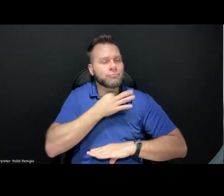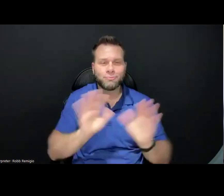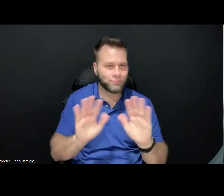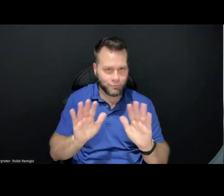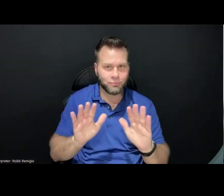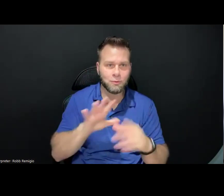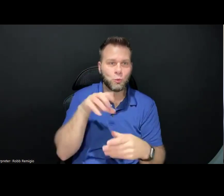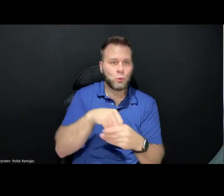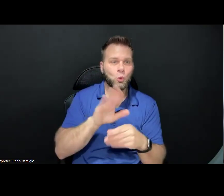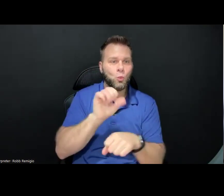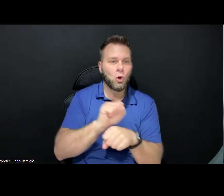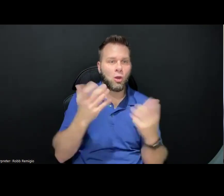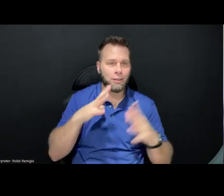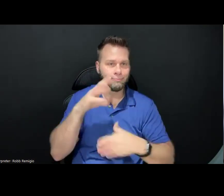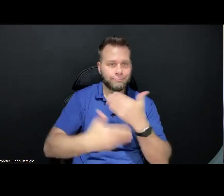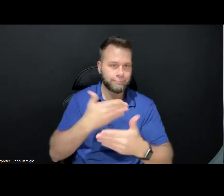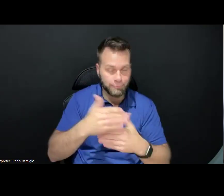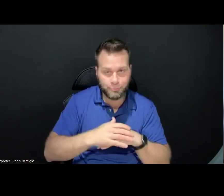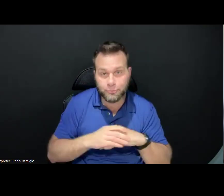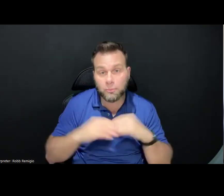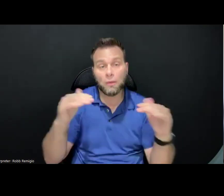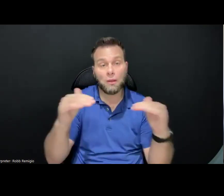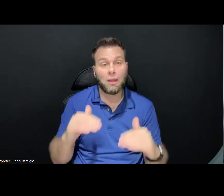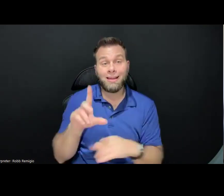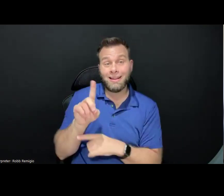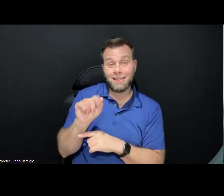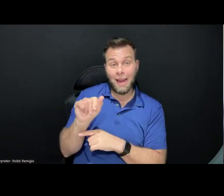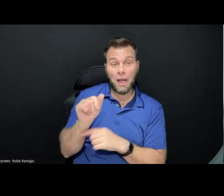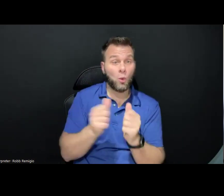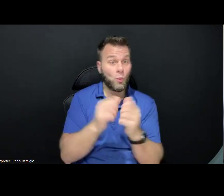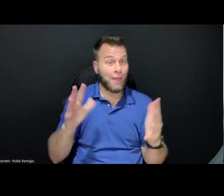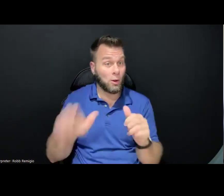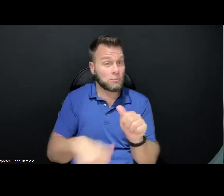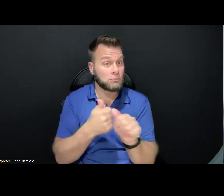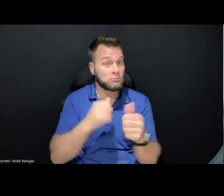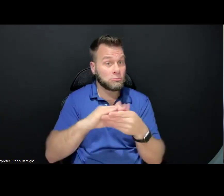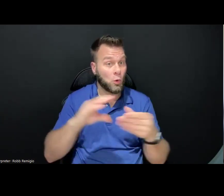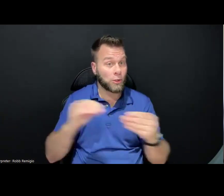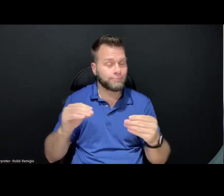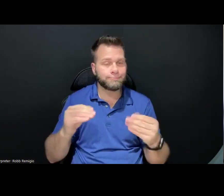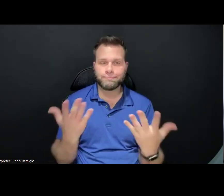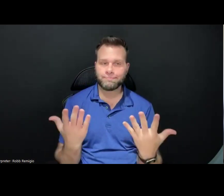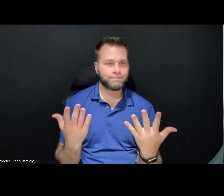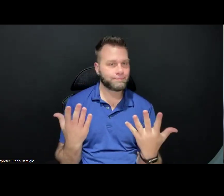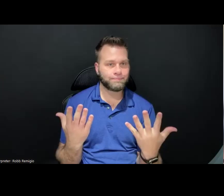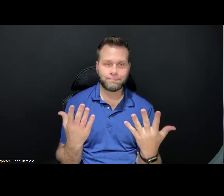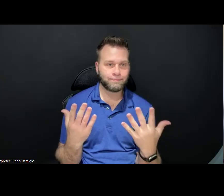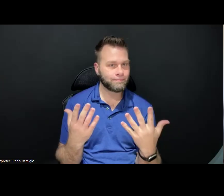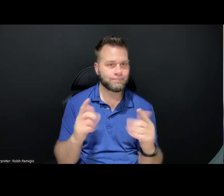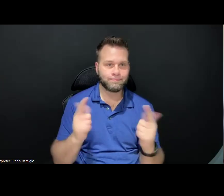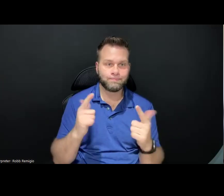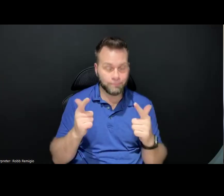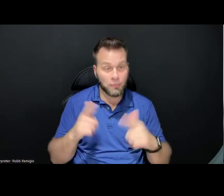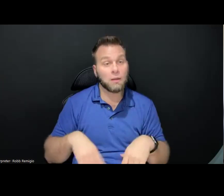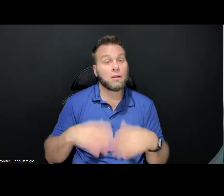just want to leave you with the fact that data without stories is never as effective as the two combined. You are the leaders